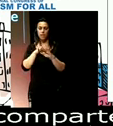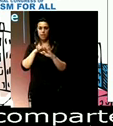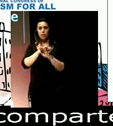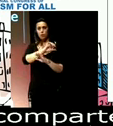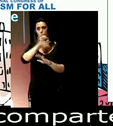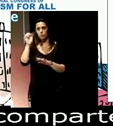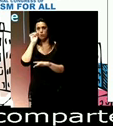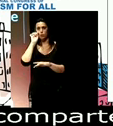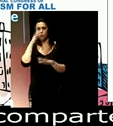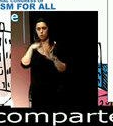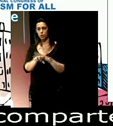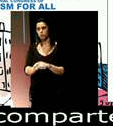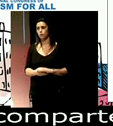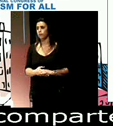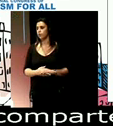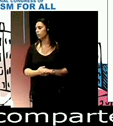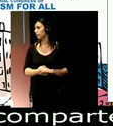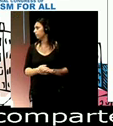in Italy.